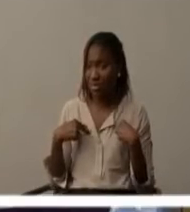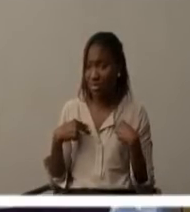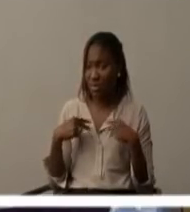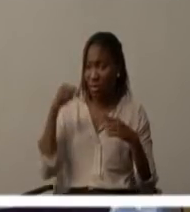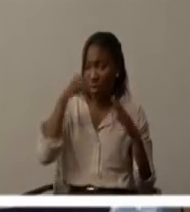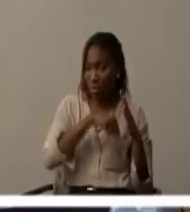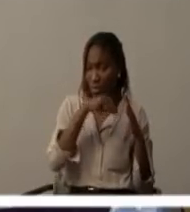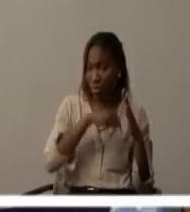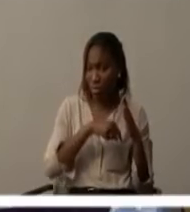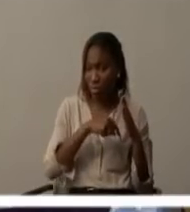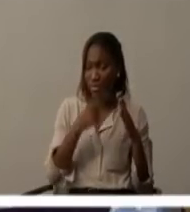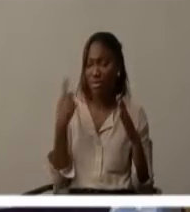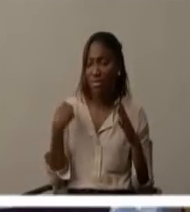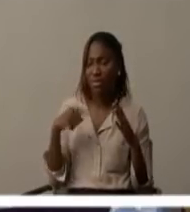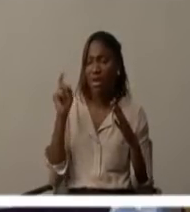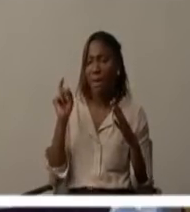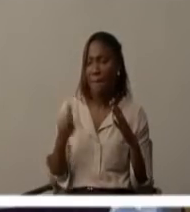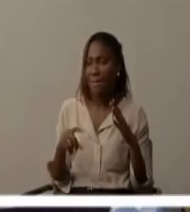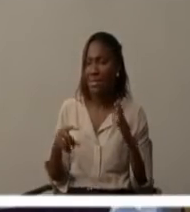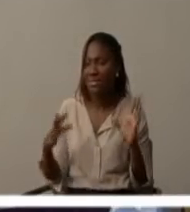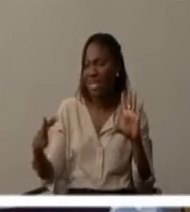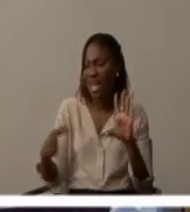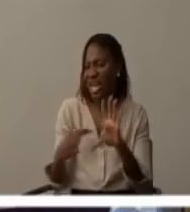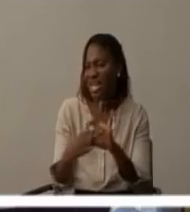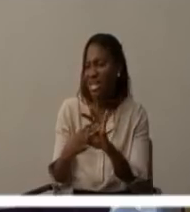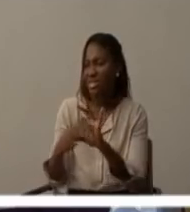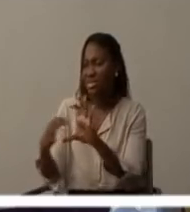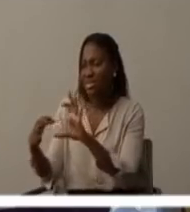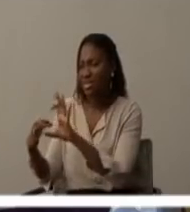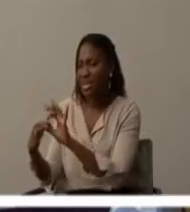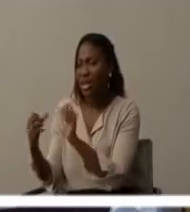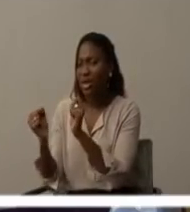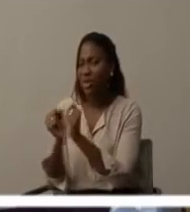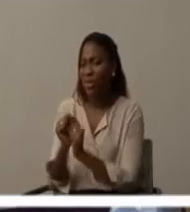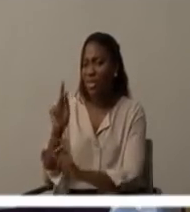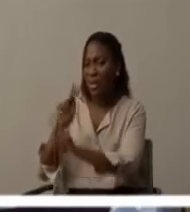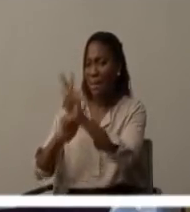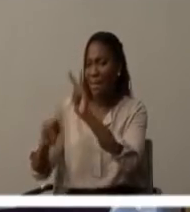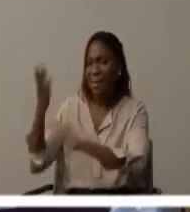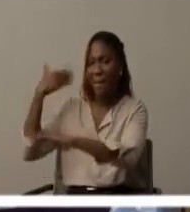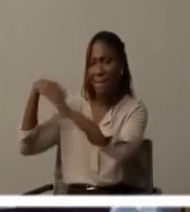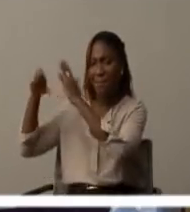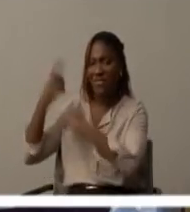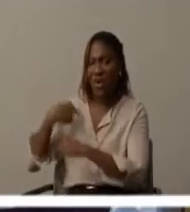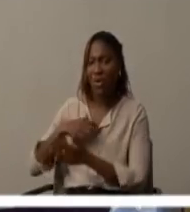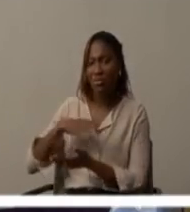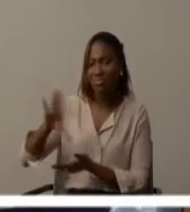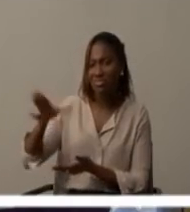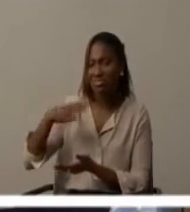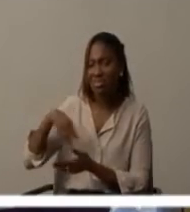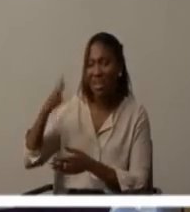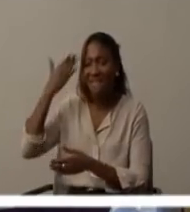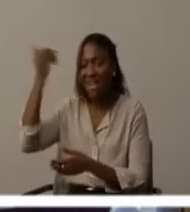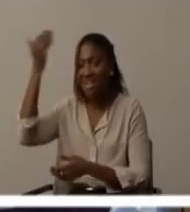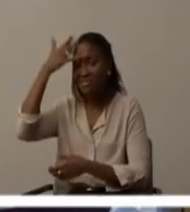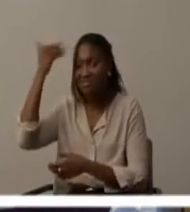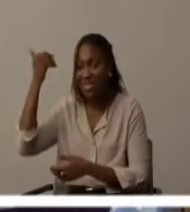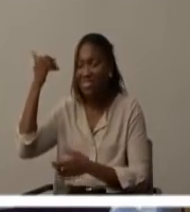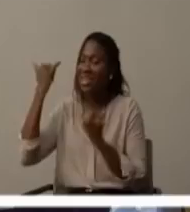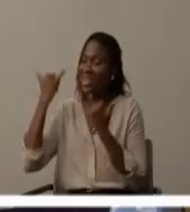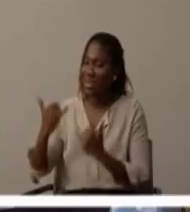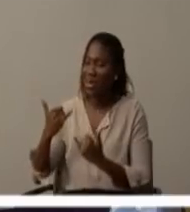really connect deeper with people than we have before. Remember his invitation to us, just open the grave.